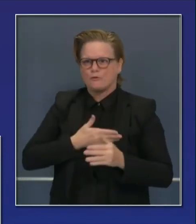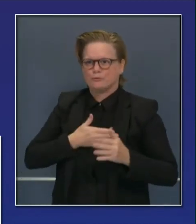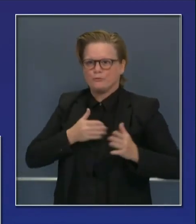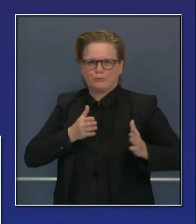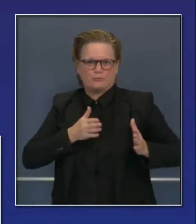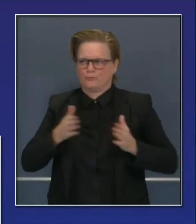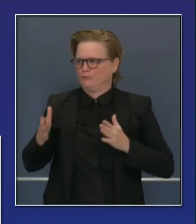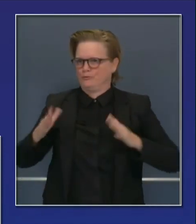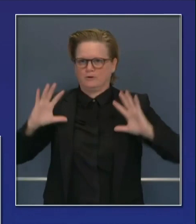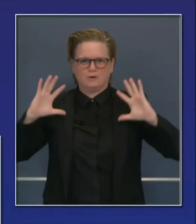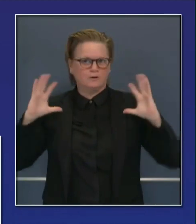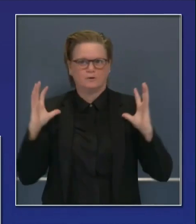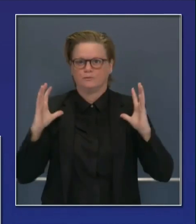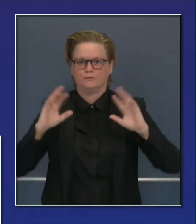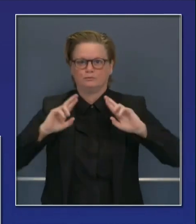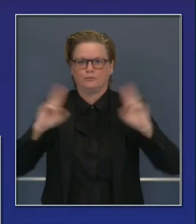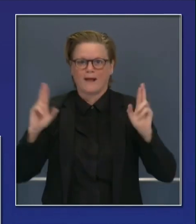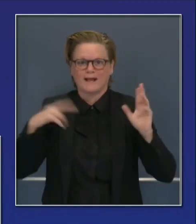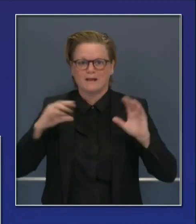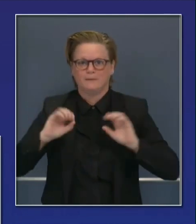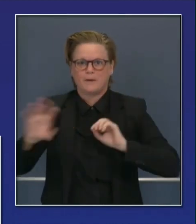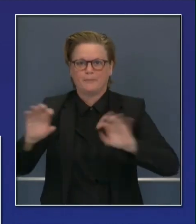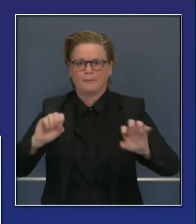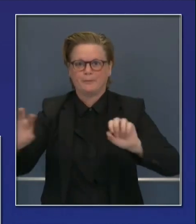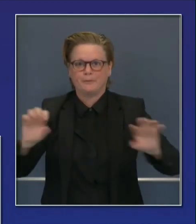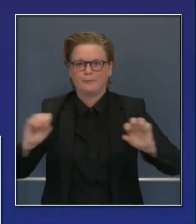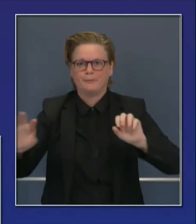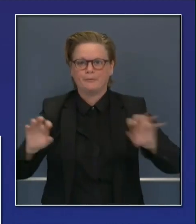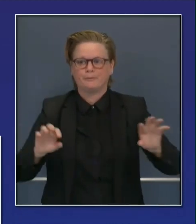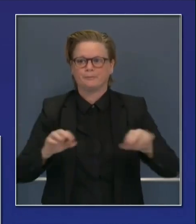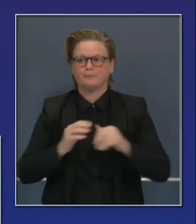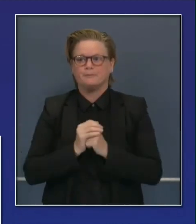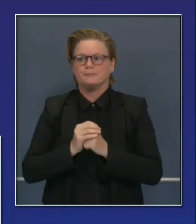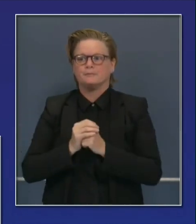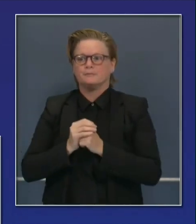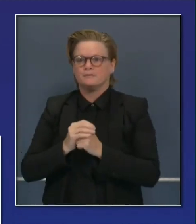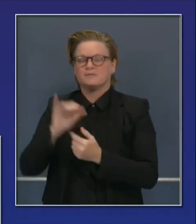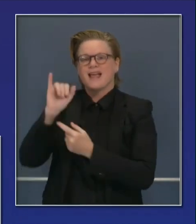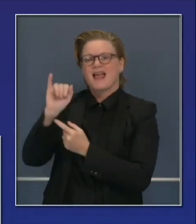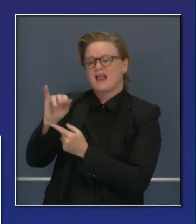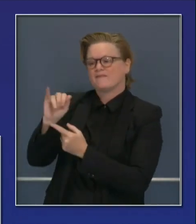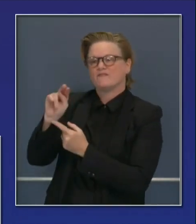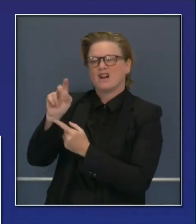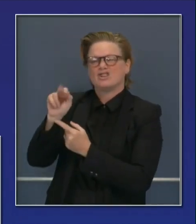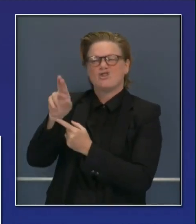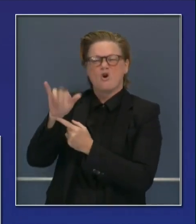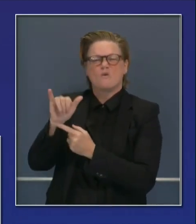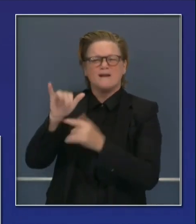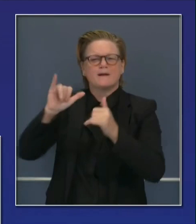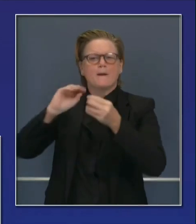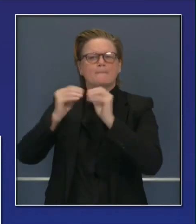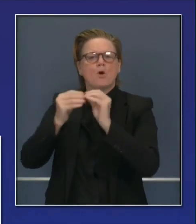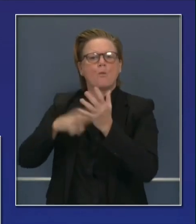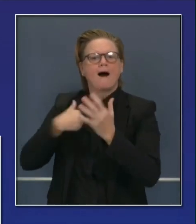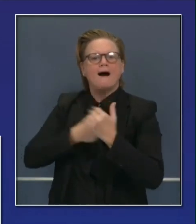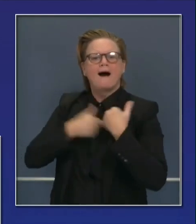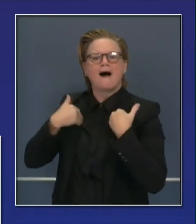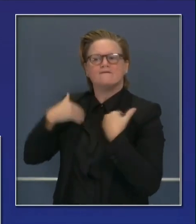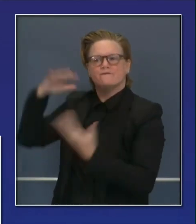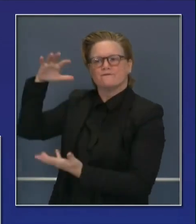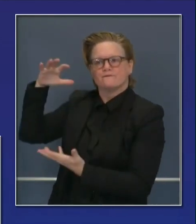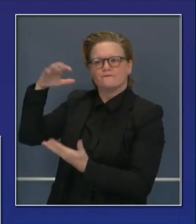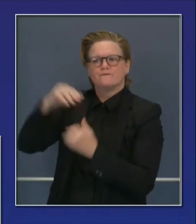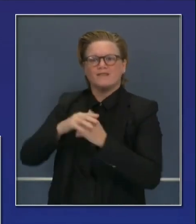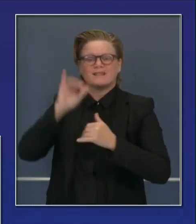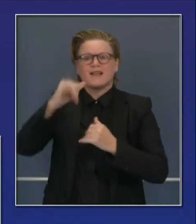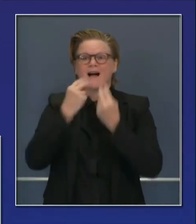And speaking of inventory, I wanted to update all of you on the availability of ventilators. Critical. When we talk about